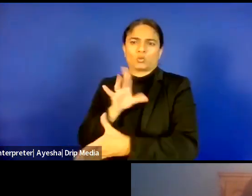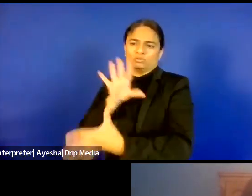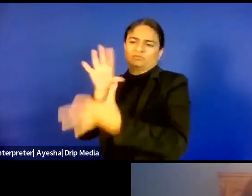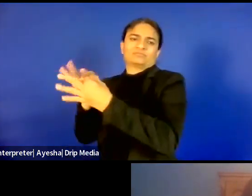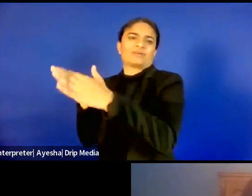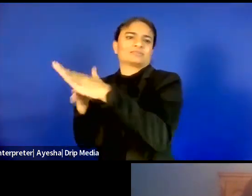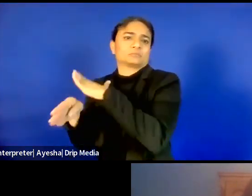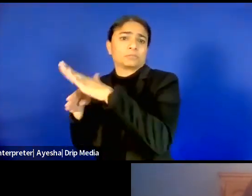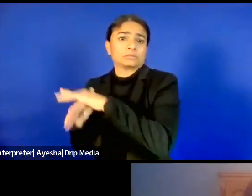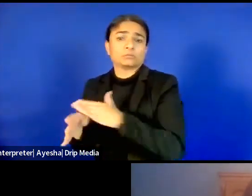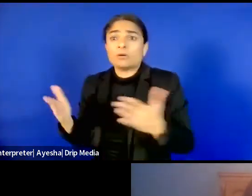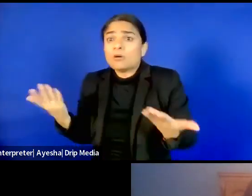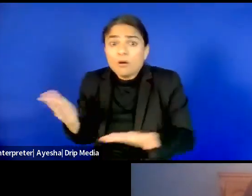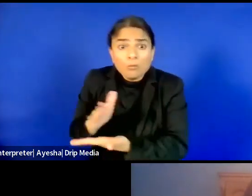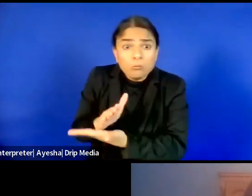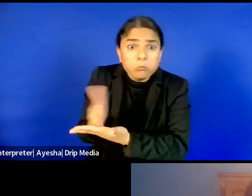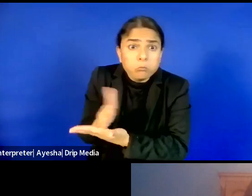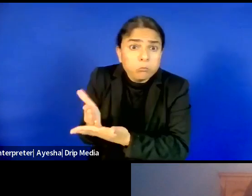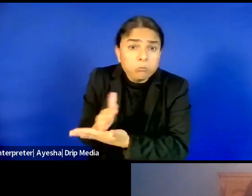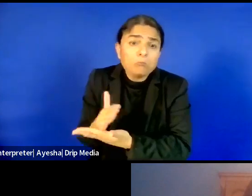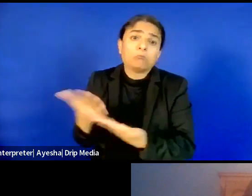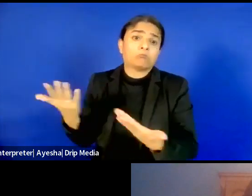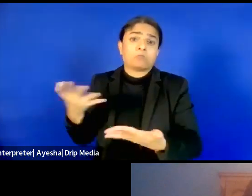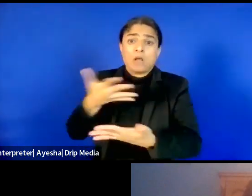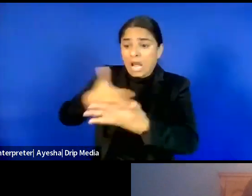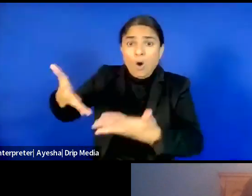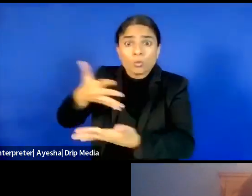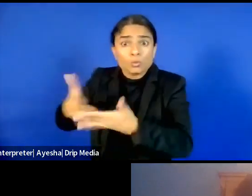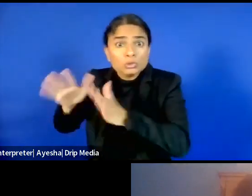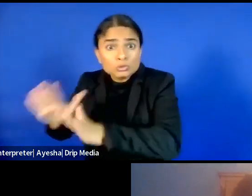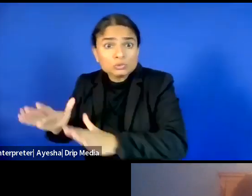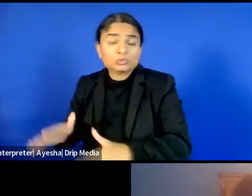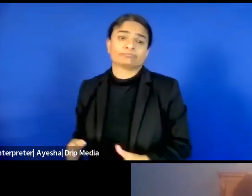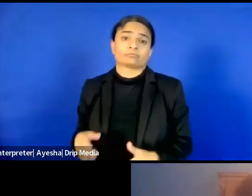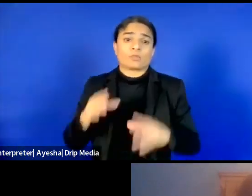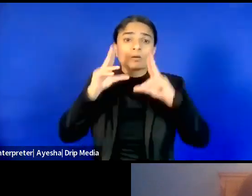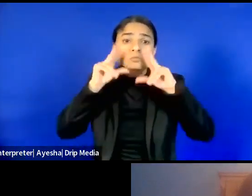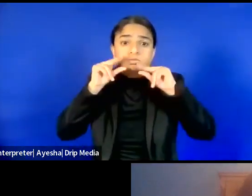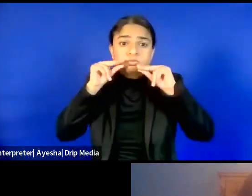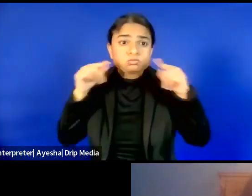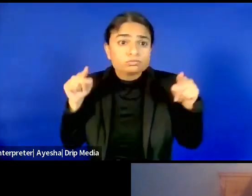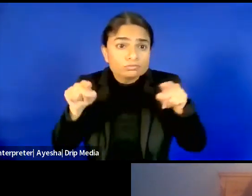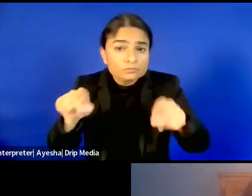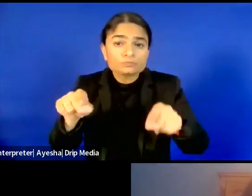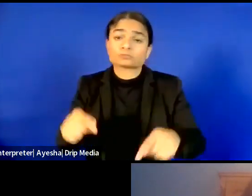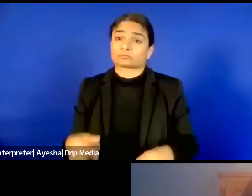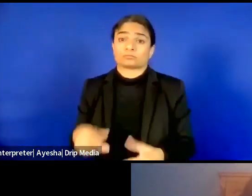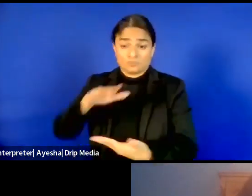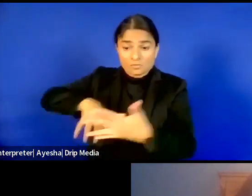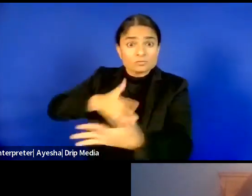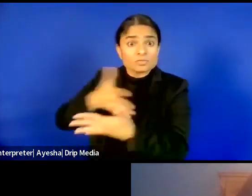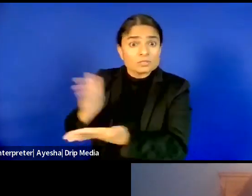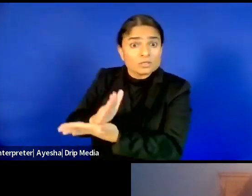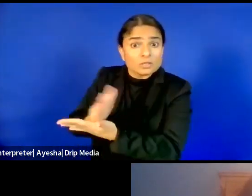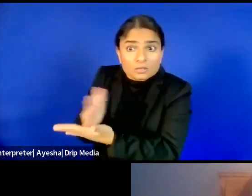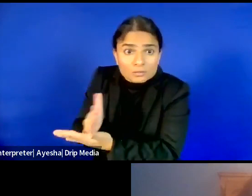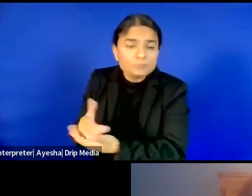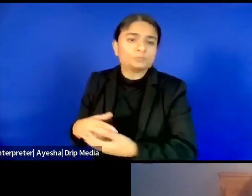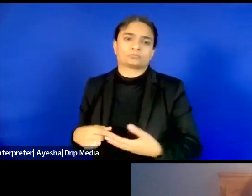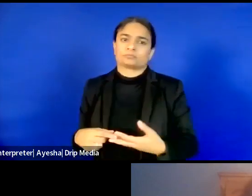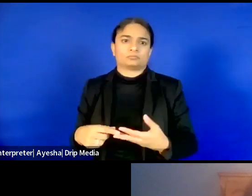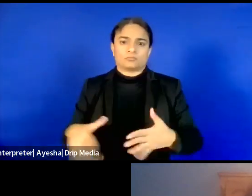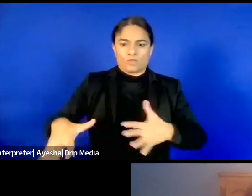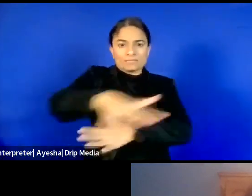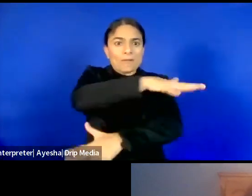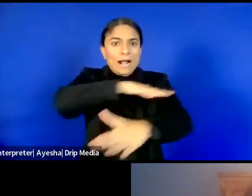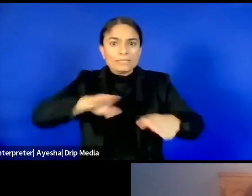language interpretation, if it's a physical space, thinking about what accommodations might need to be made,